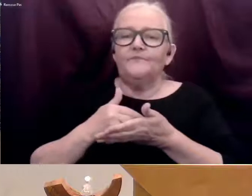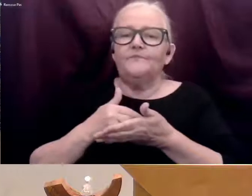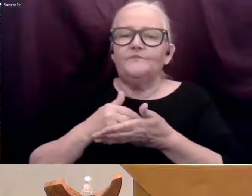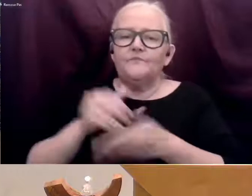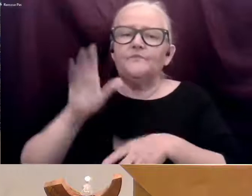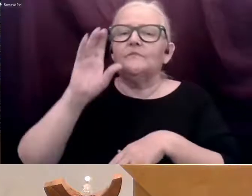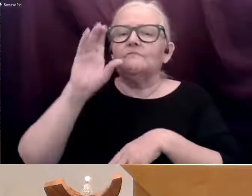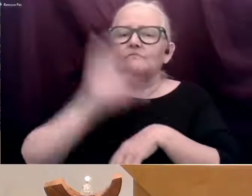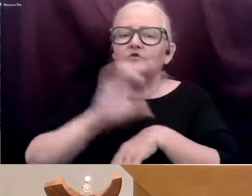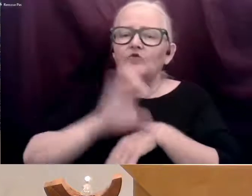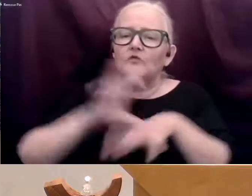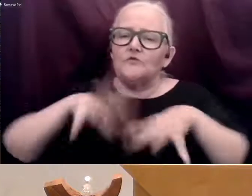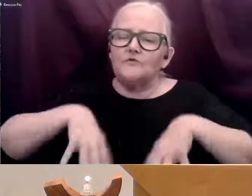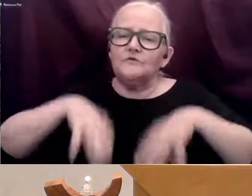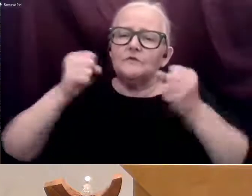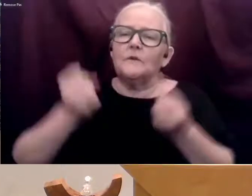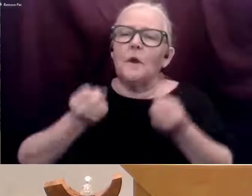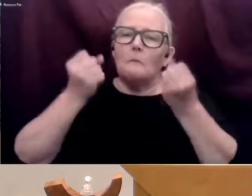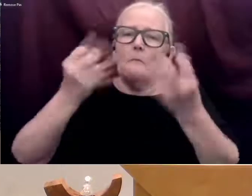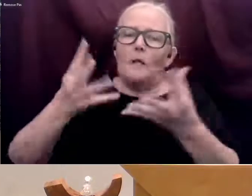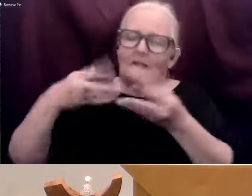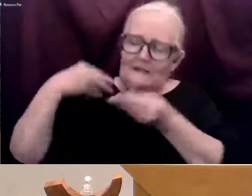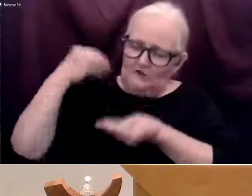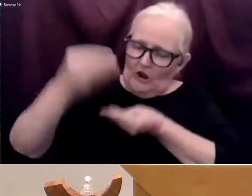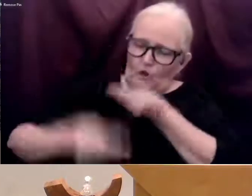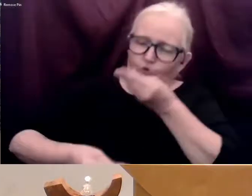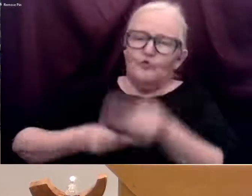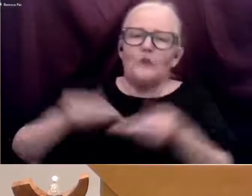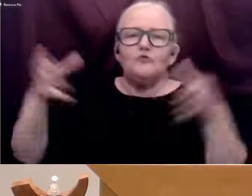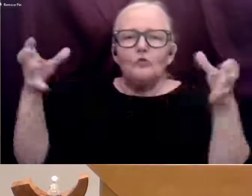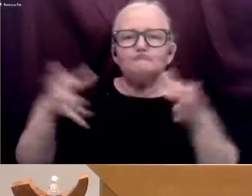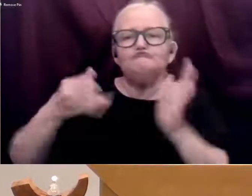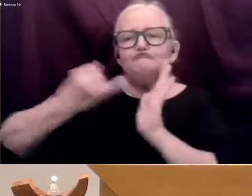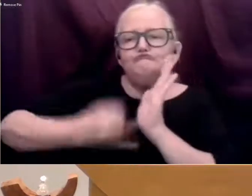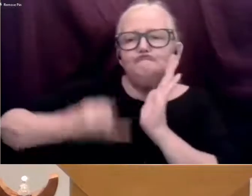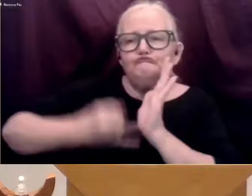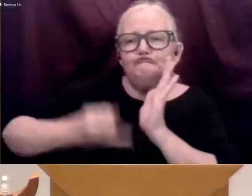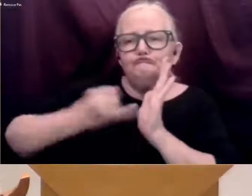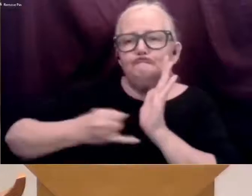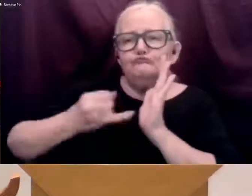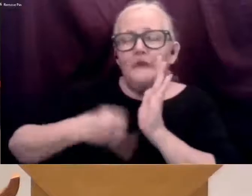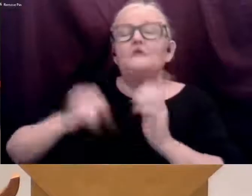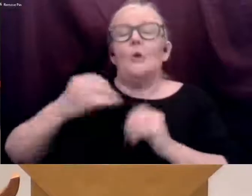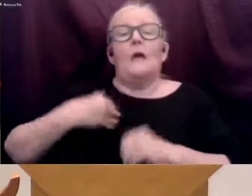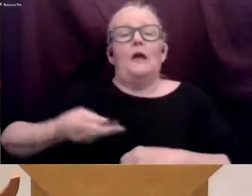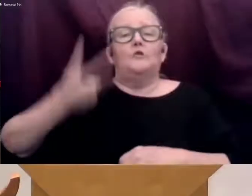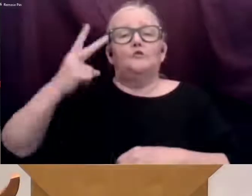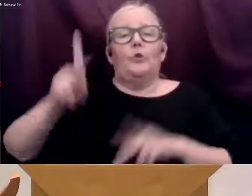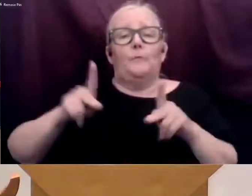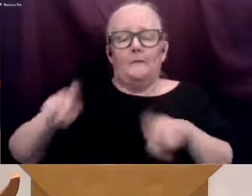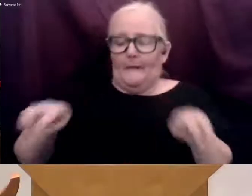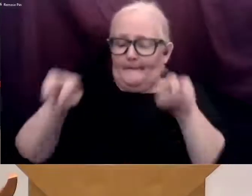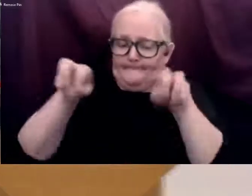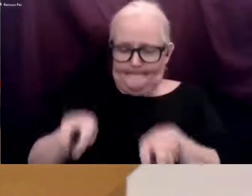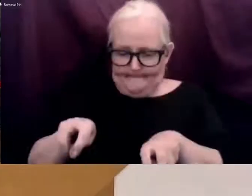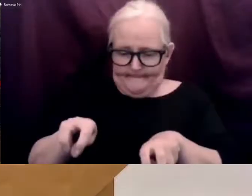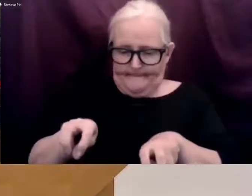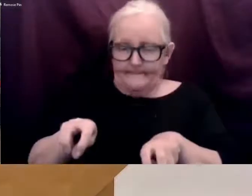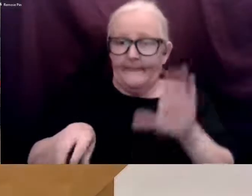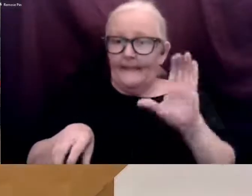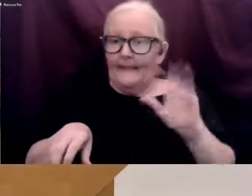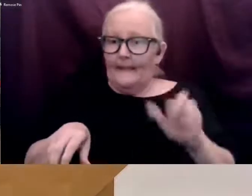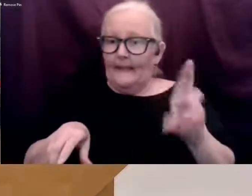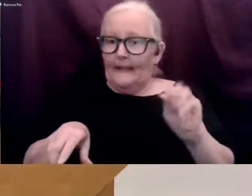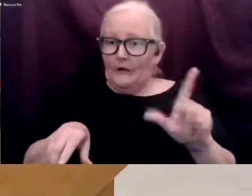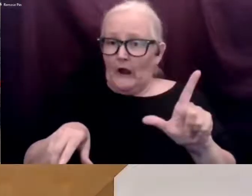hour. And sitting next to each other were two people I'm going to call Carol and Alex. Carol because that was